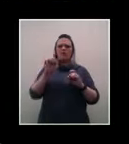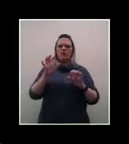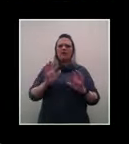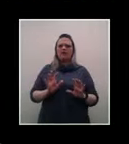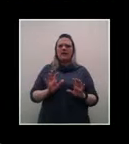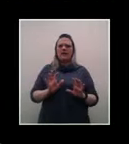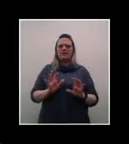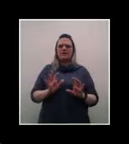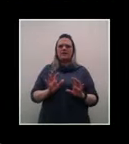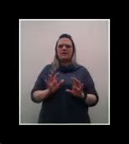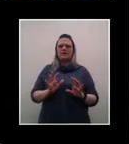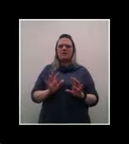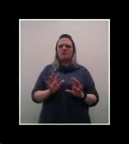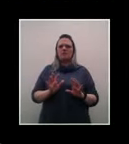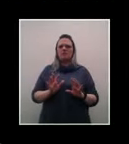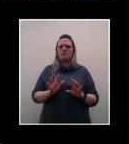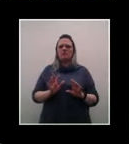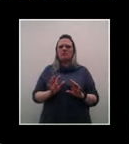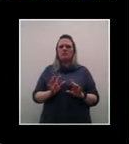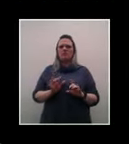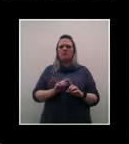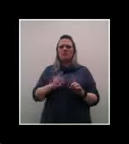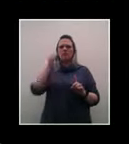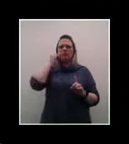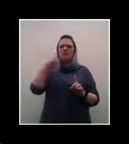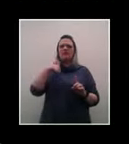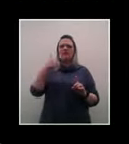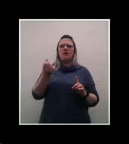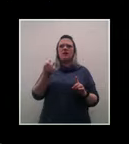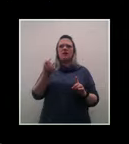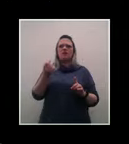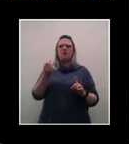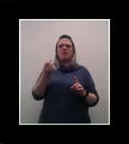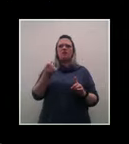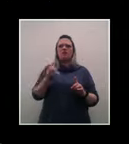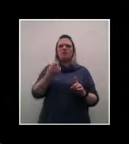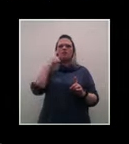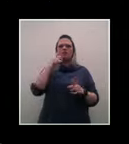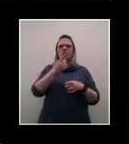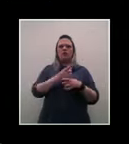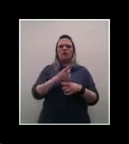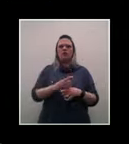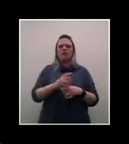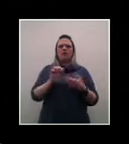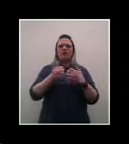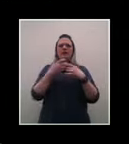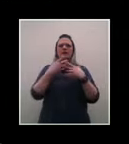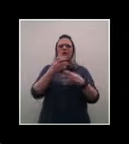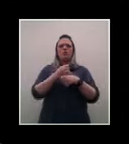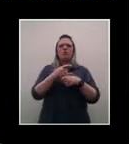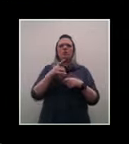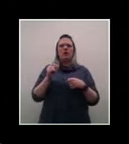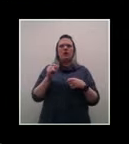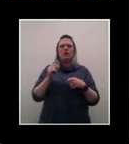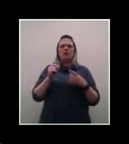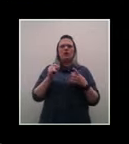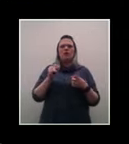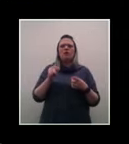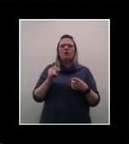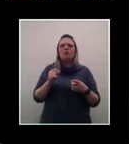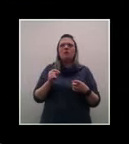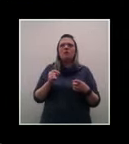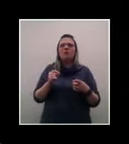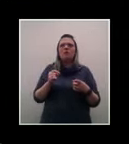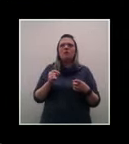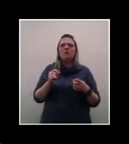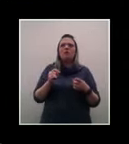But if I'm understanding that correctly, how do you then get it? Do you still need to call your first,